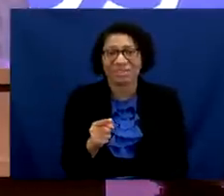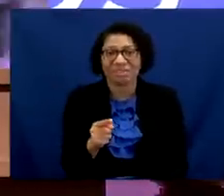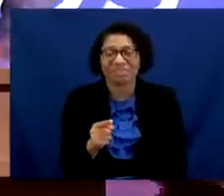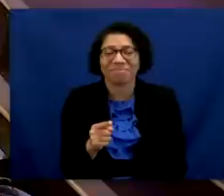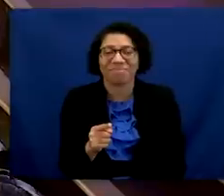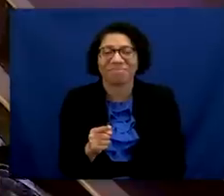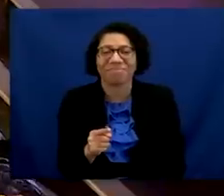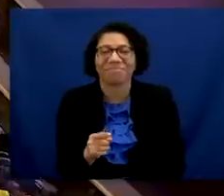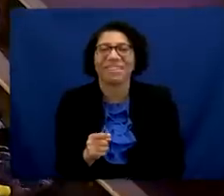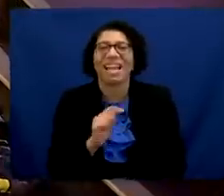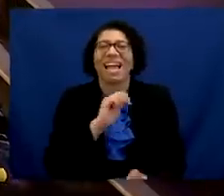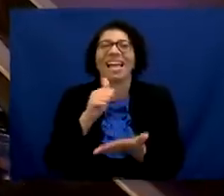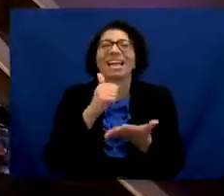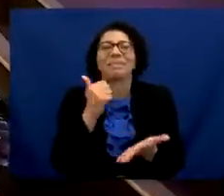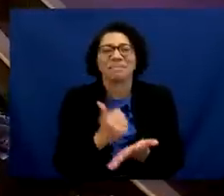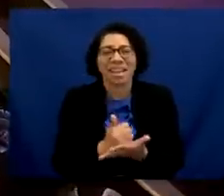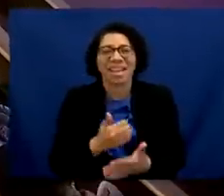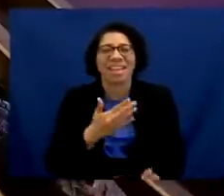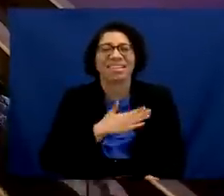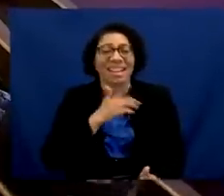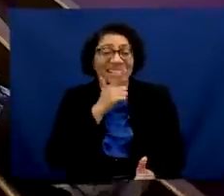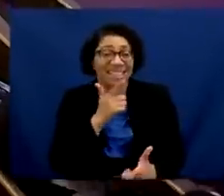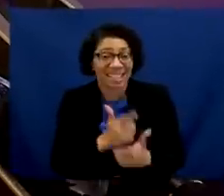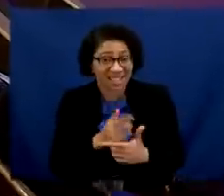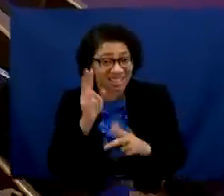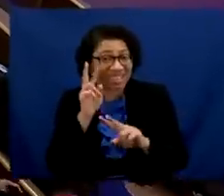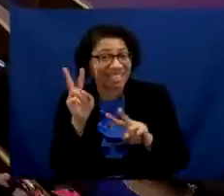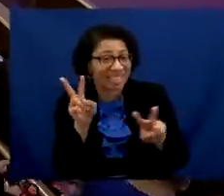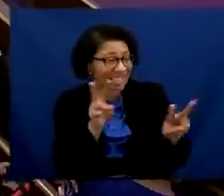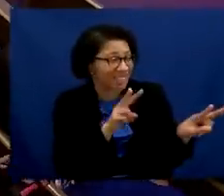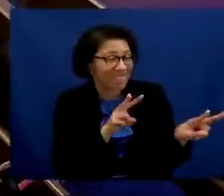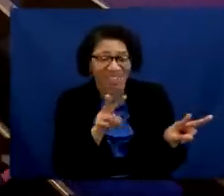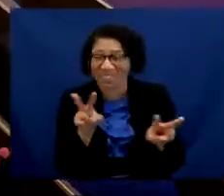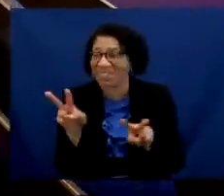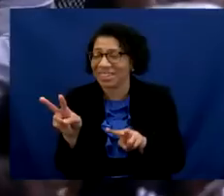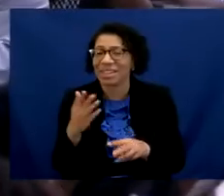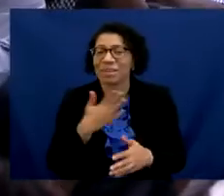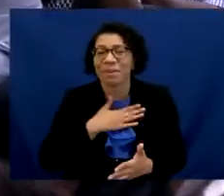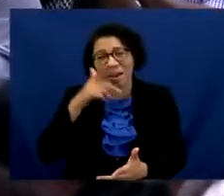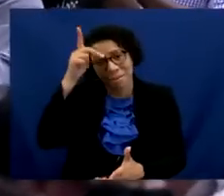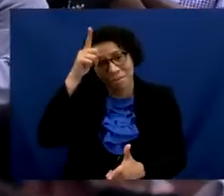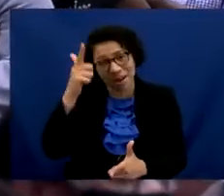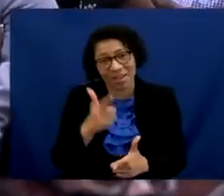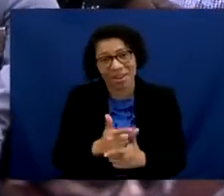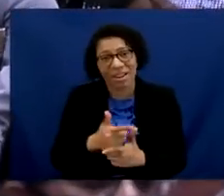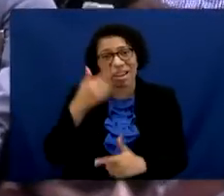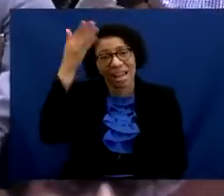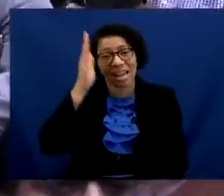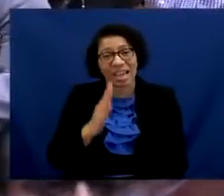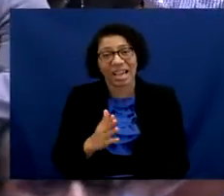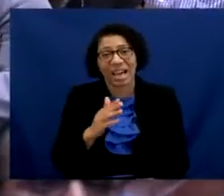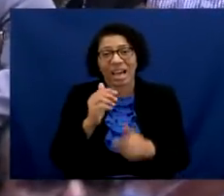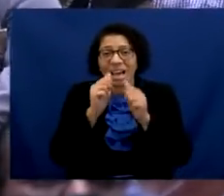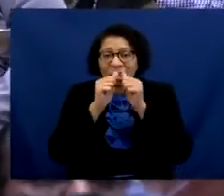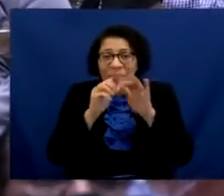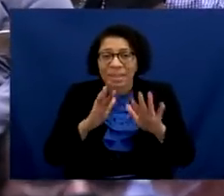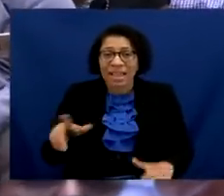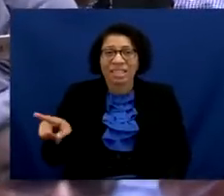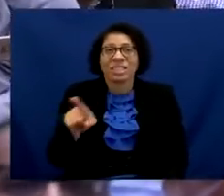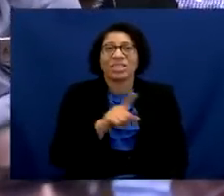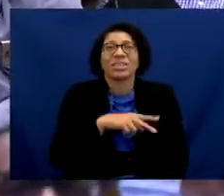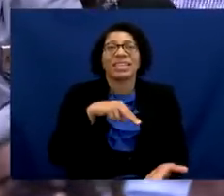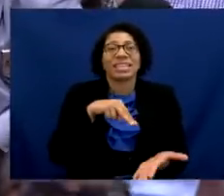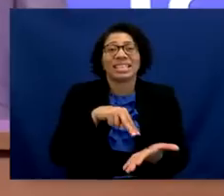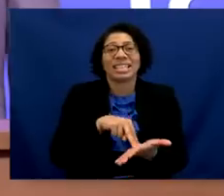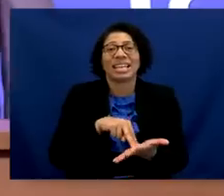Day. Amen. My sisters, I see you. God be praised for you. My brother, God bless you. Amen. To each of you who stands as